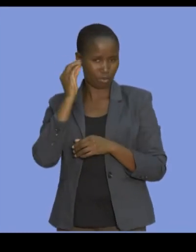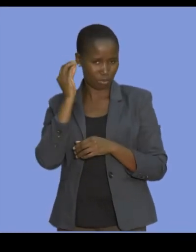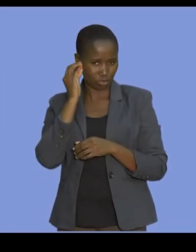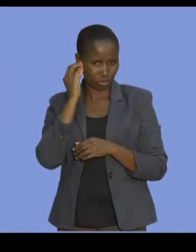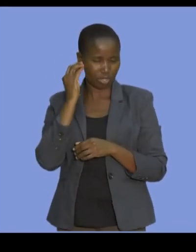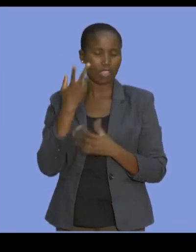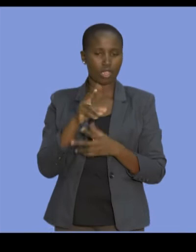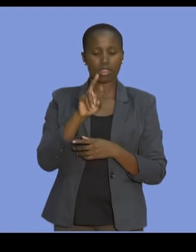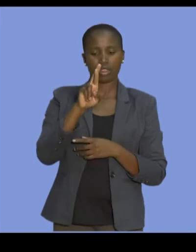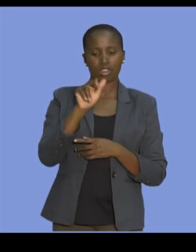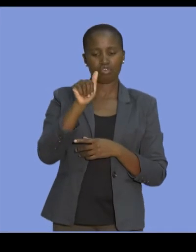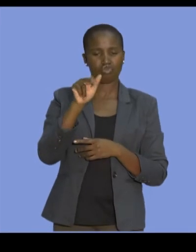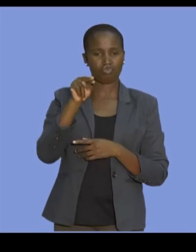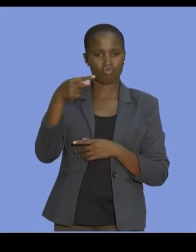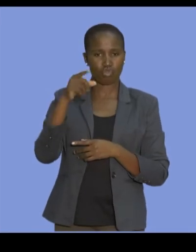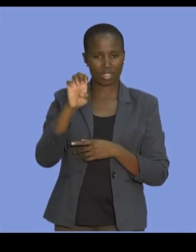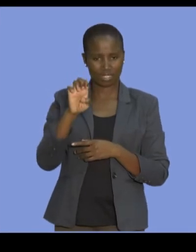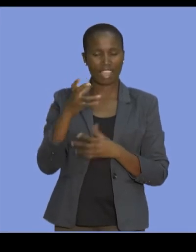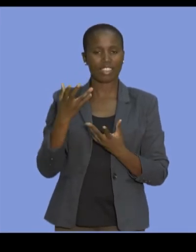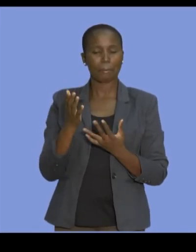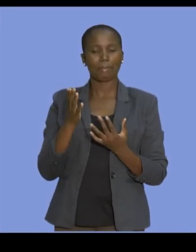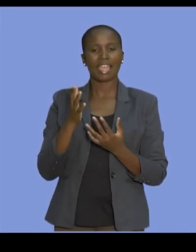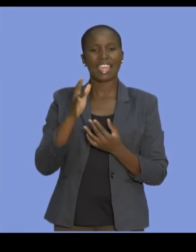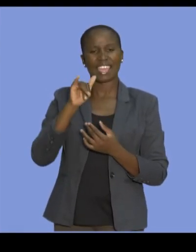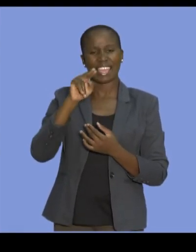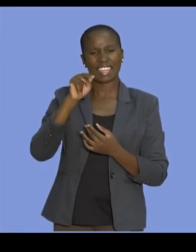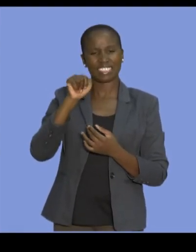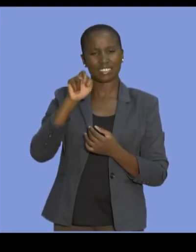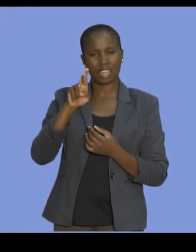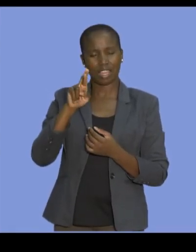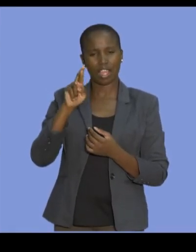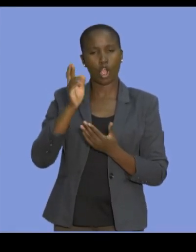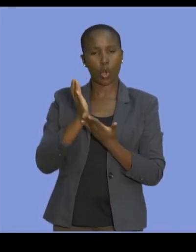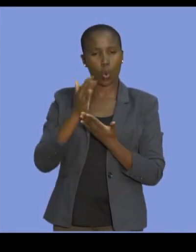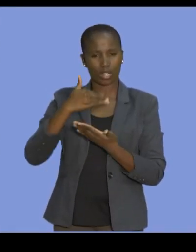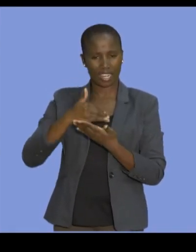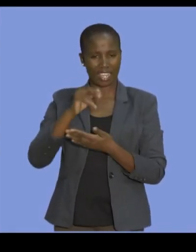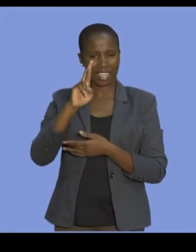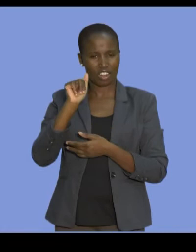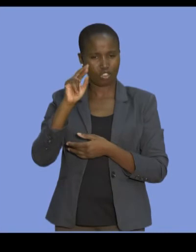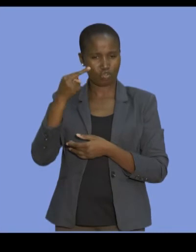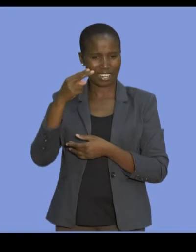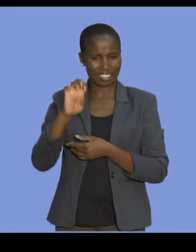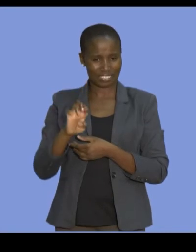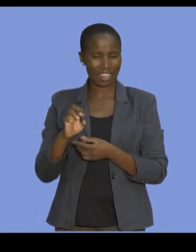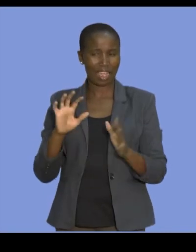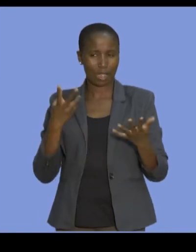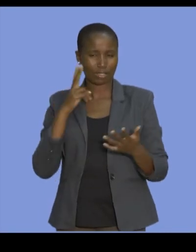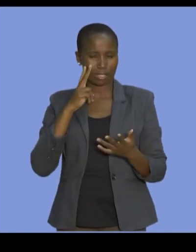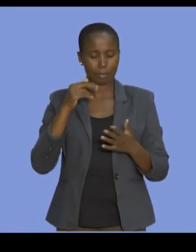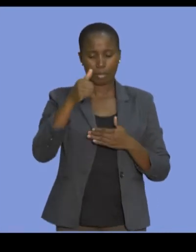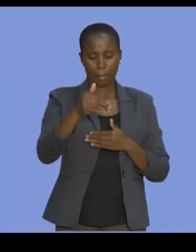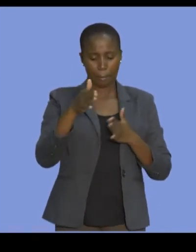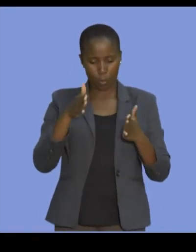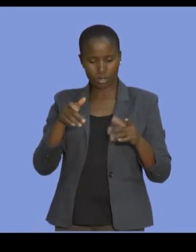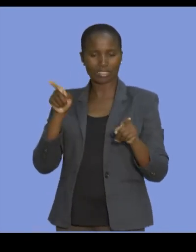Range, interquartile range. Let's look at the box and whisker. So the box and whisker is just